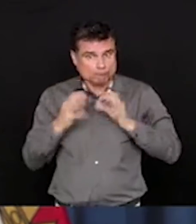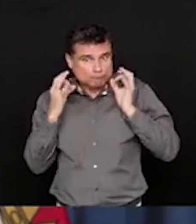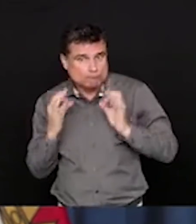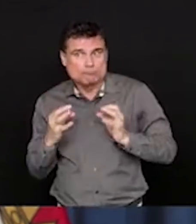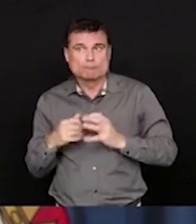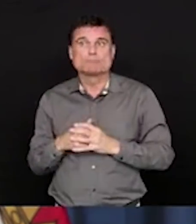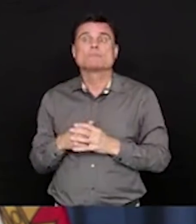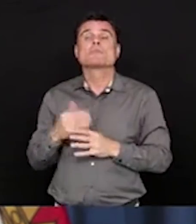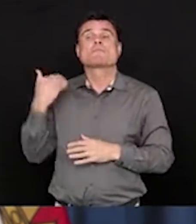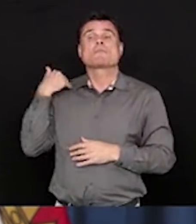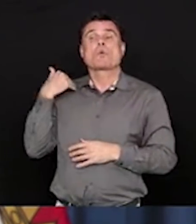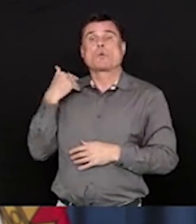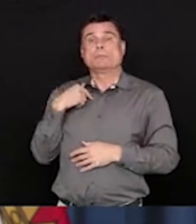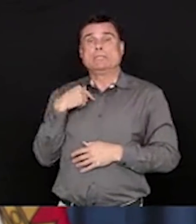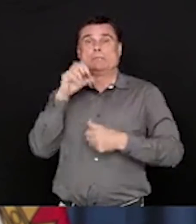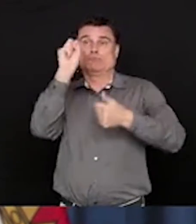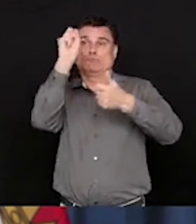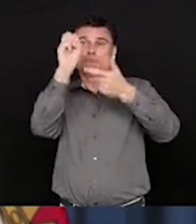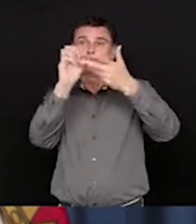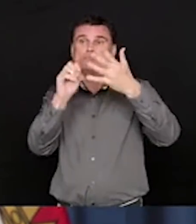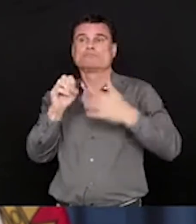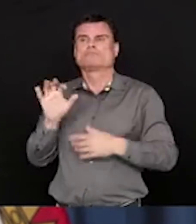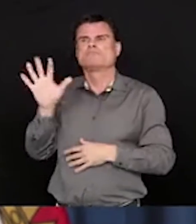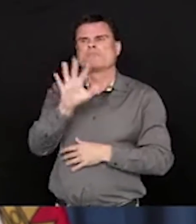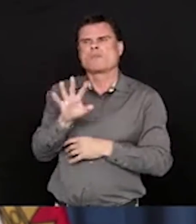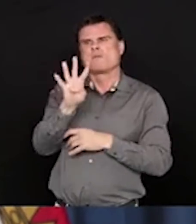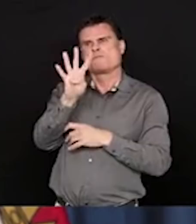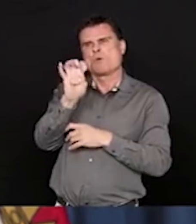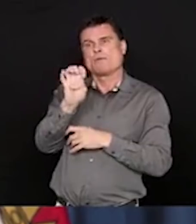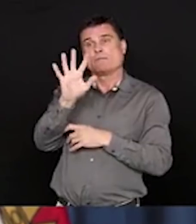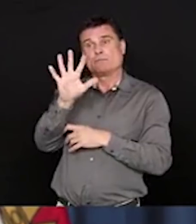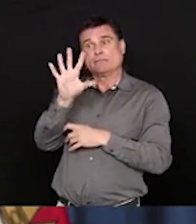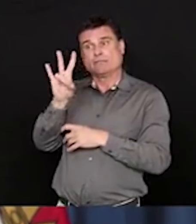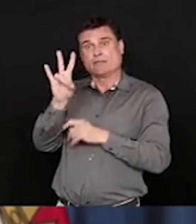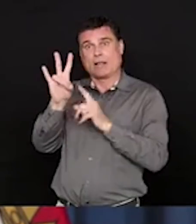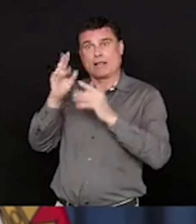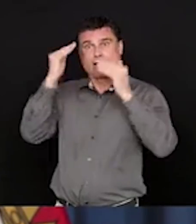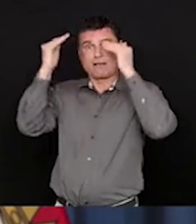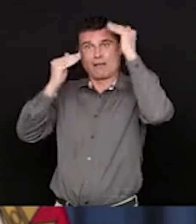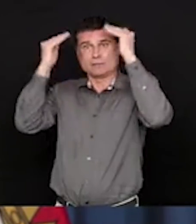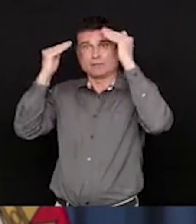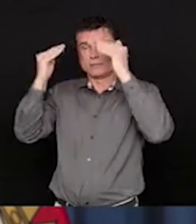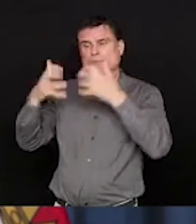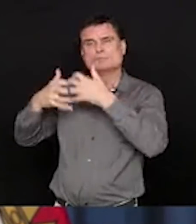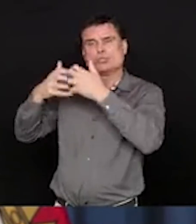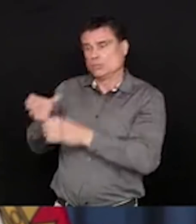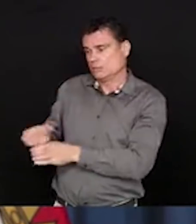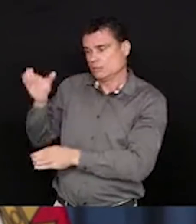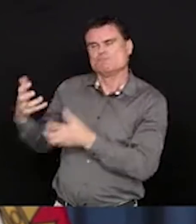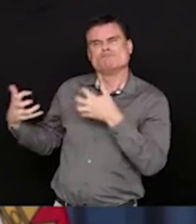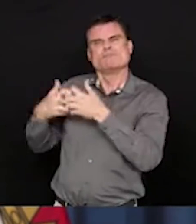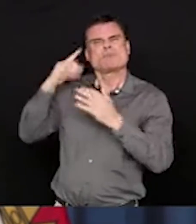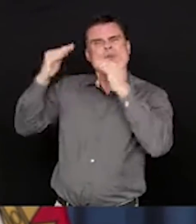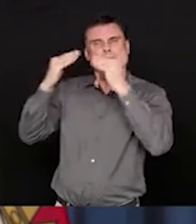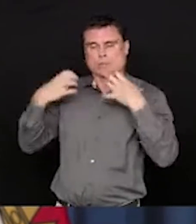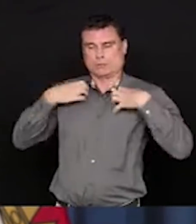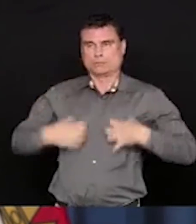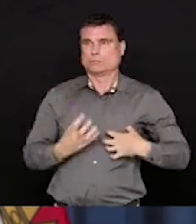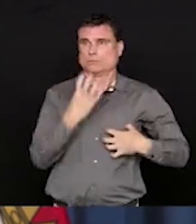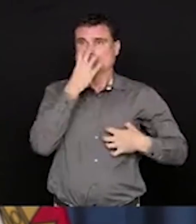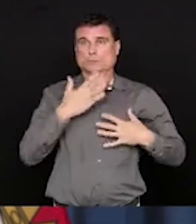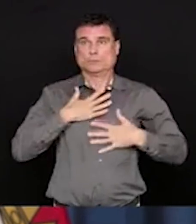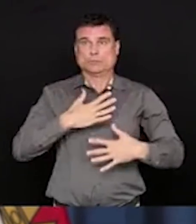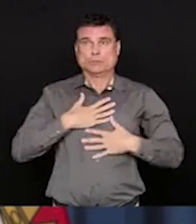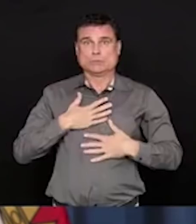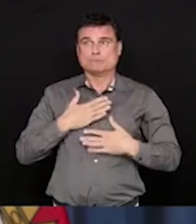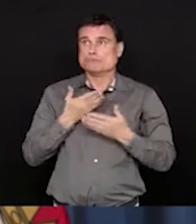457 adult critical care ventilators in our inventory, of which 348 were already available at our large COVID sites. I'm happy